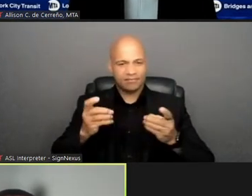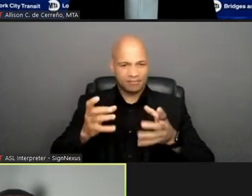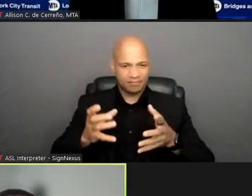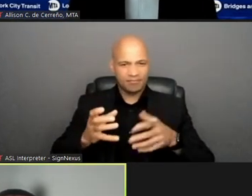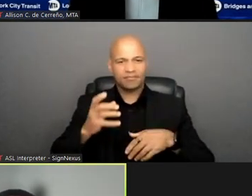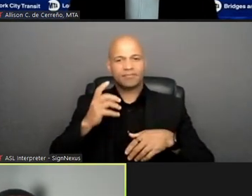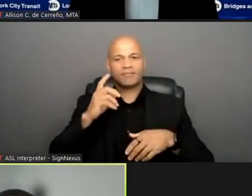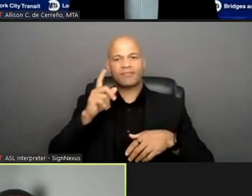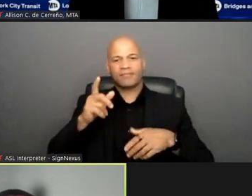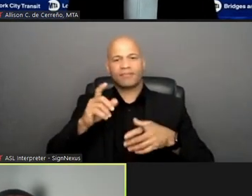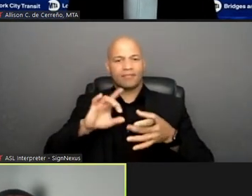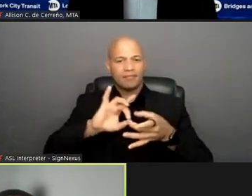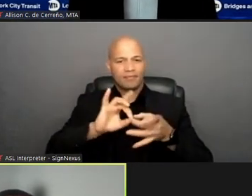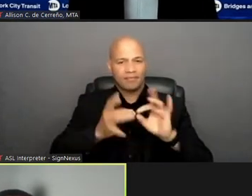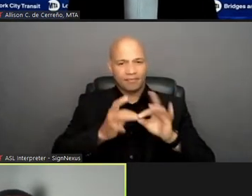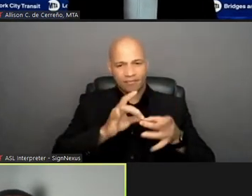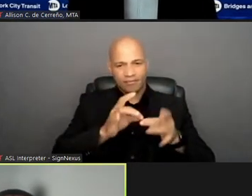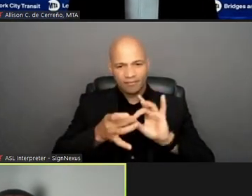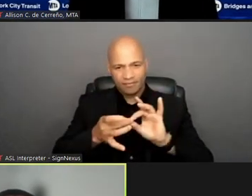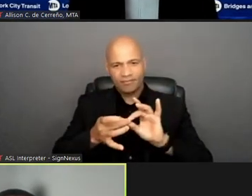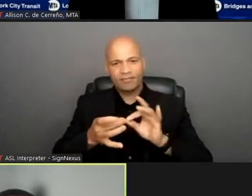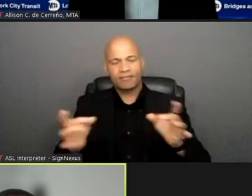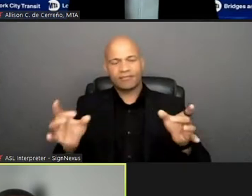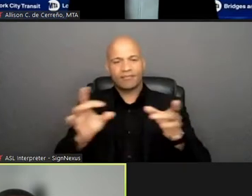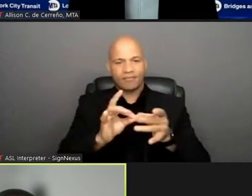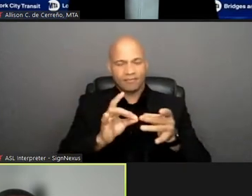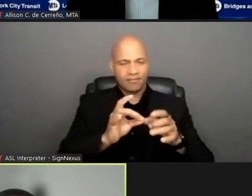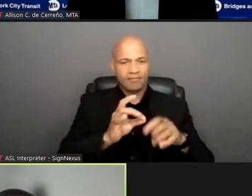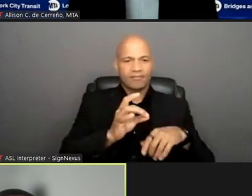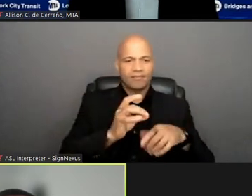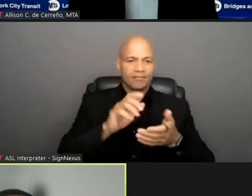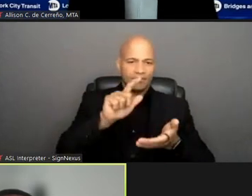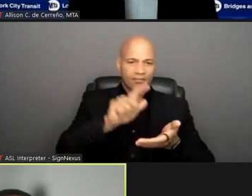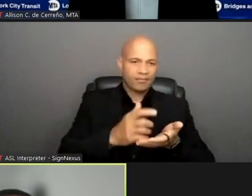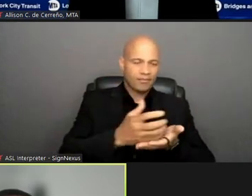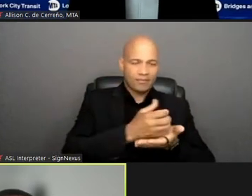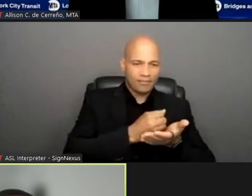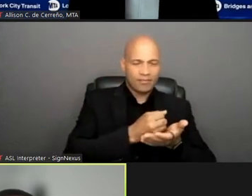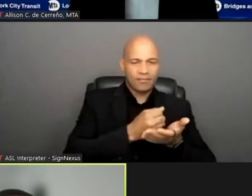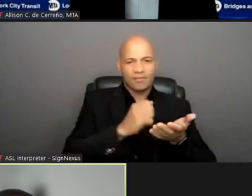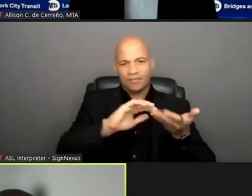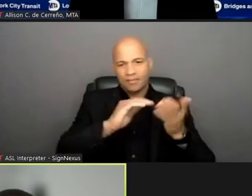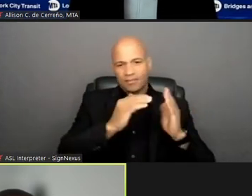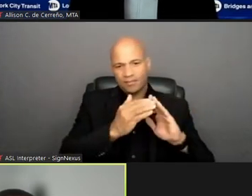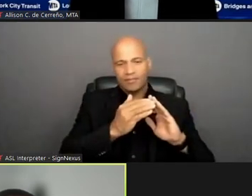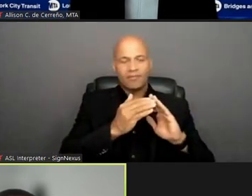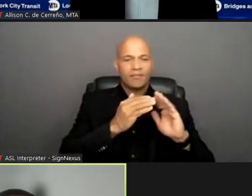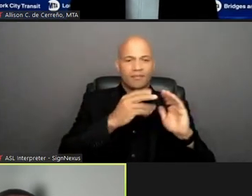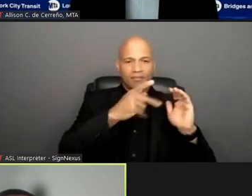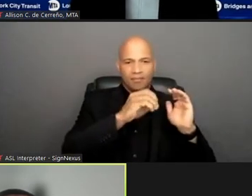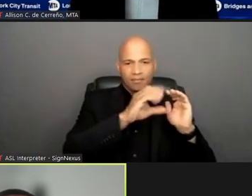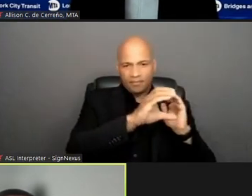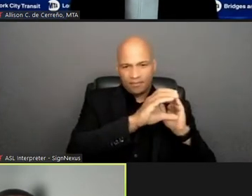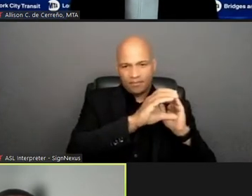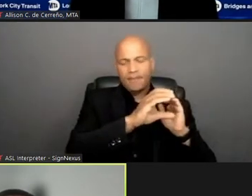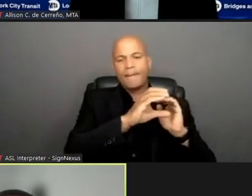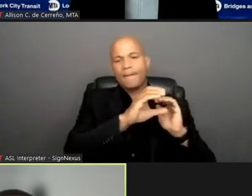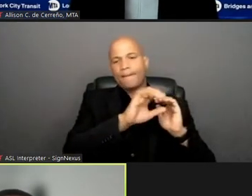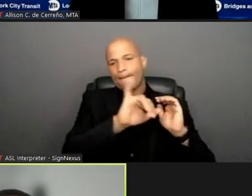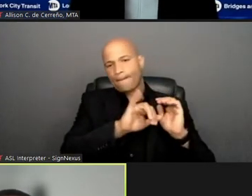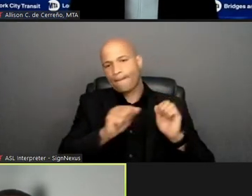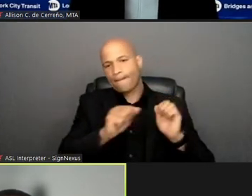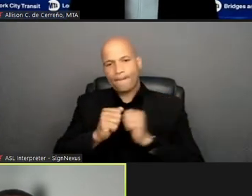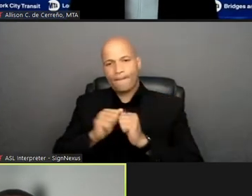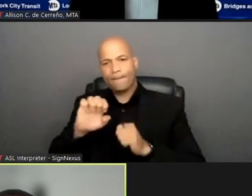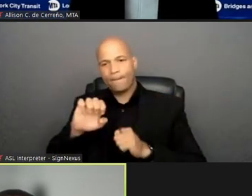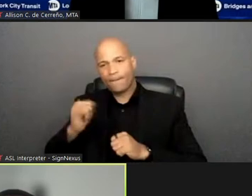Network linking Grassroots organizations from low-income communities of color and the struggle for environmental justice Nietzsche and